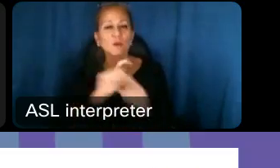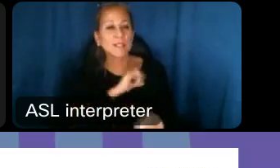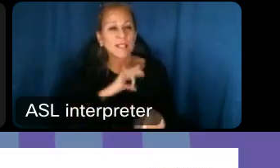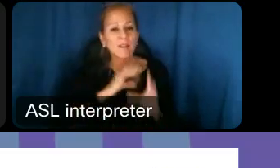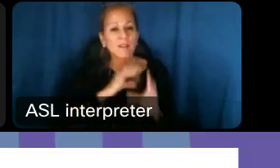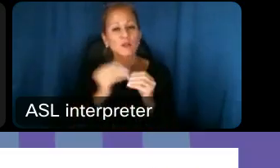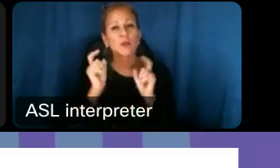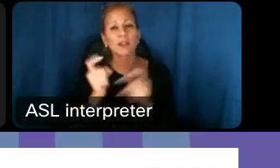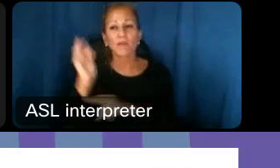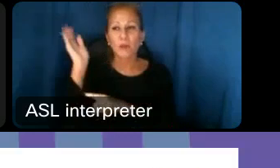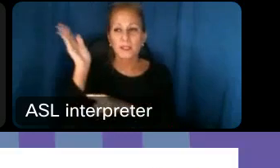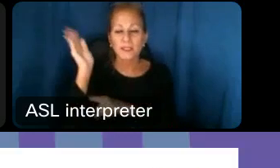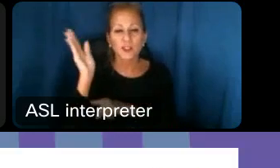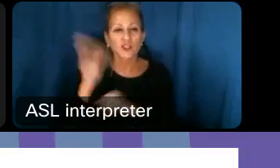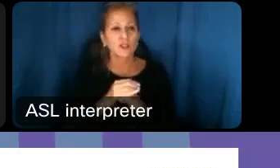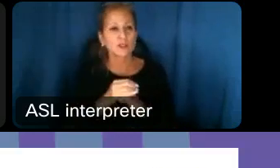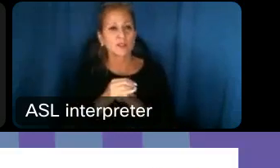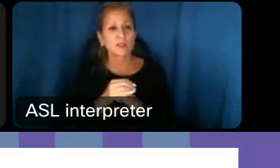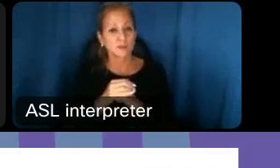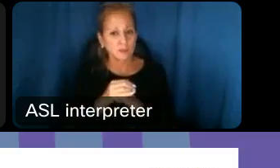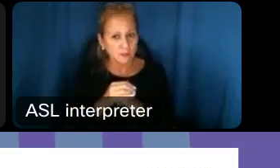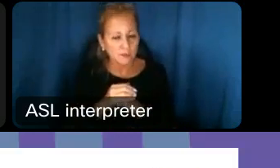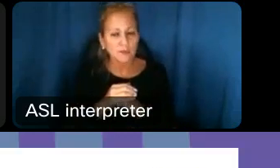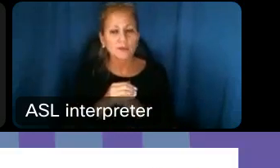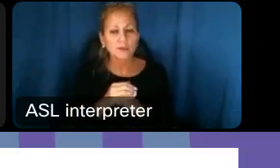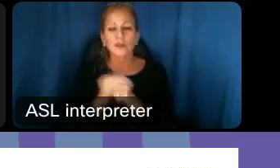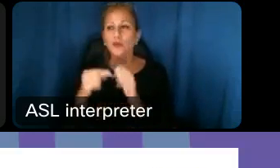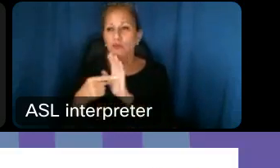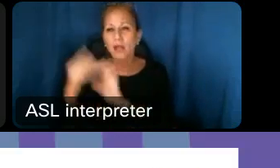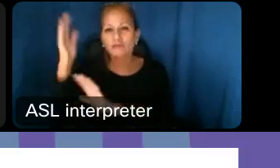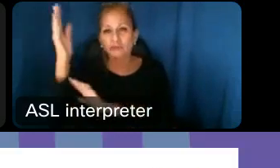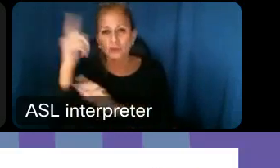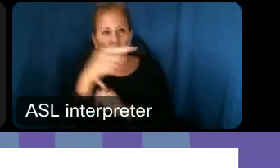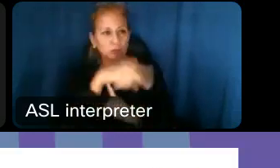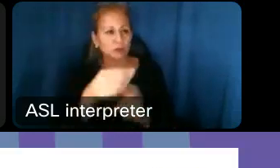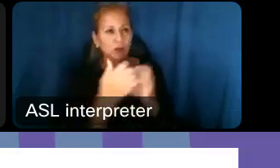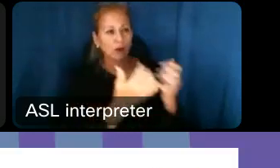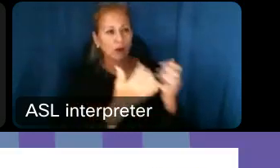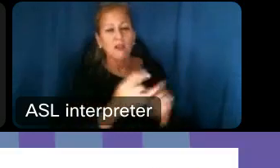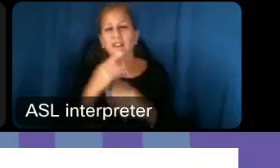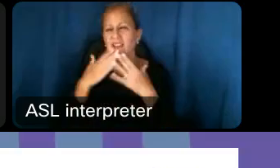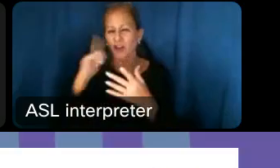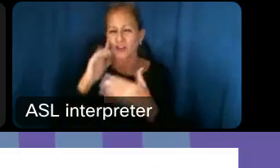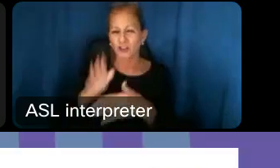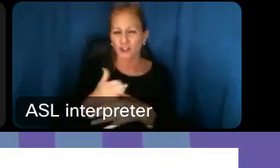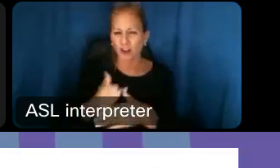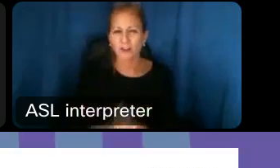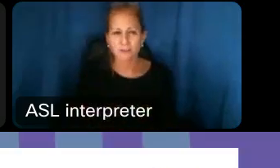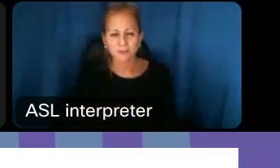and give presentations. Fantastic. And presenting to others. Thank you all so much for sharing.